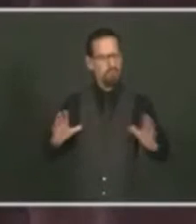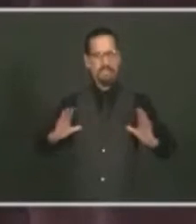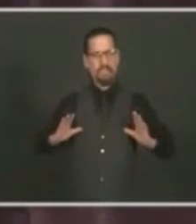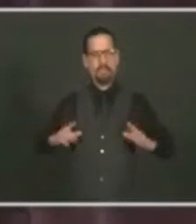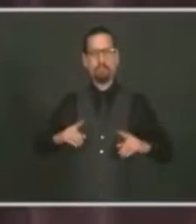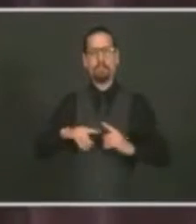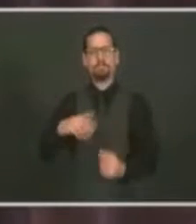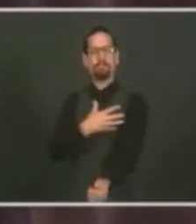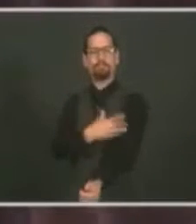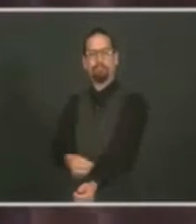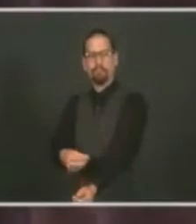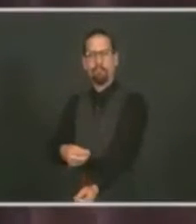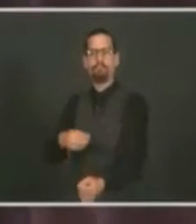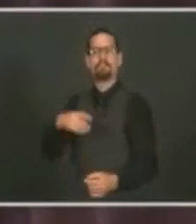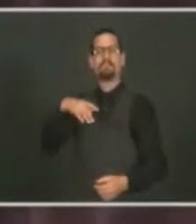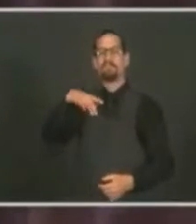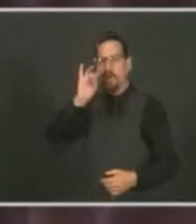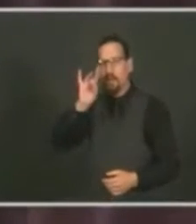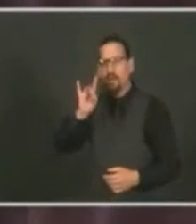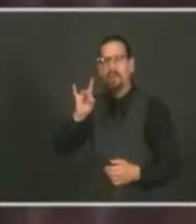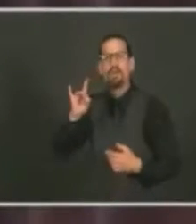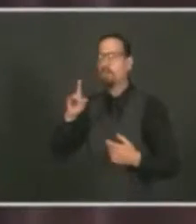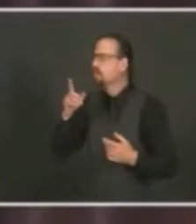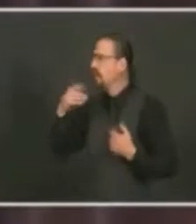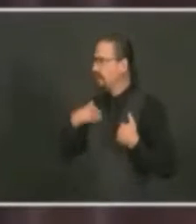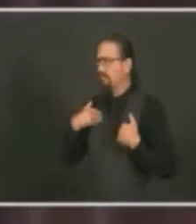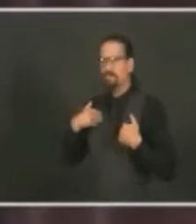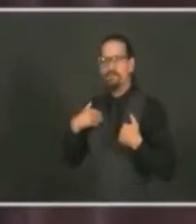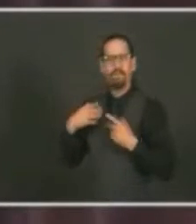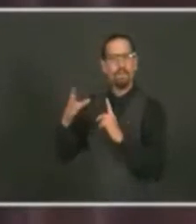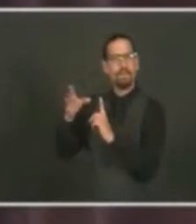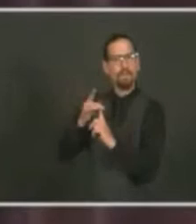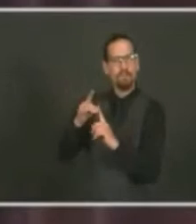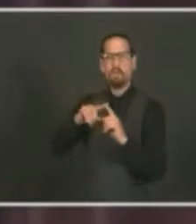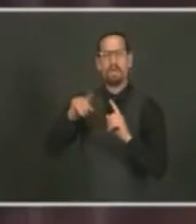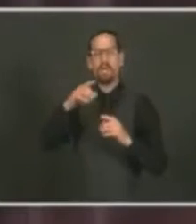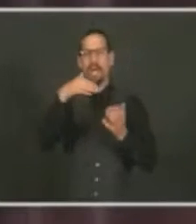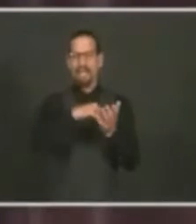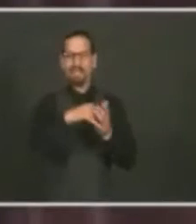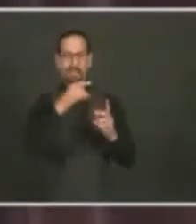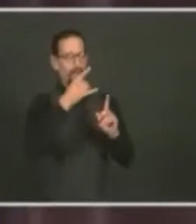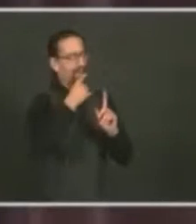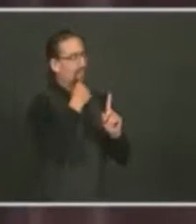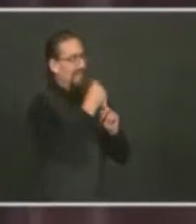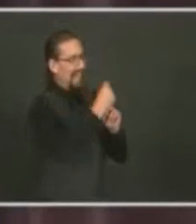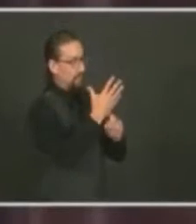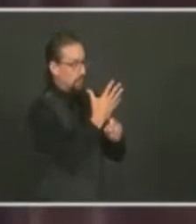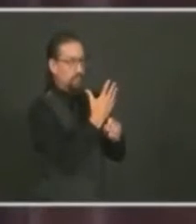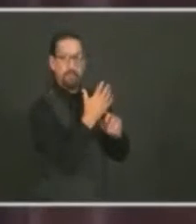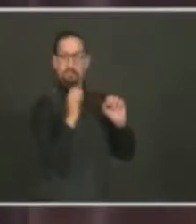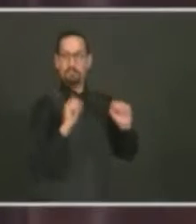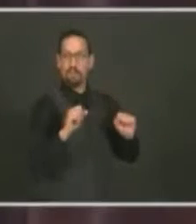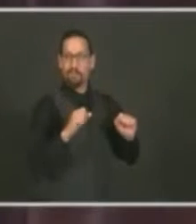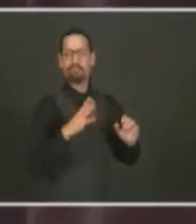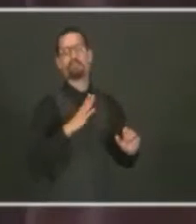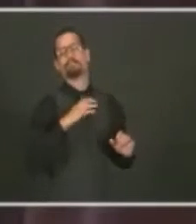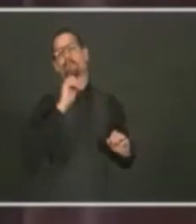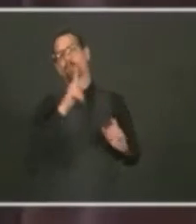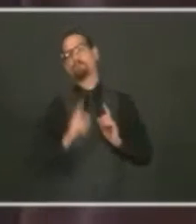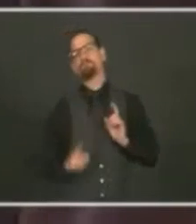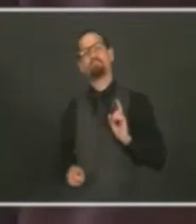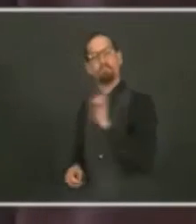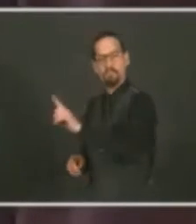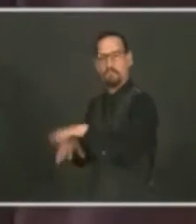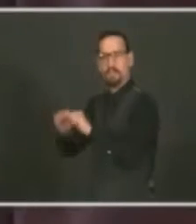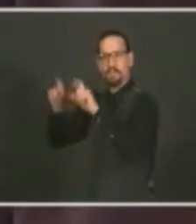don't, you're getting a test even though you're not sick, you are only going to get 1 test. And